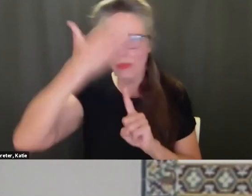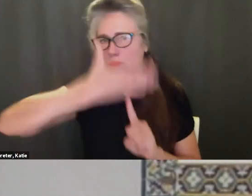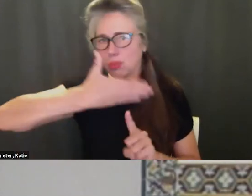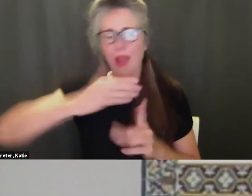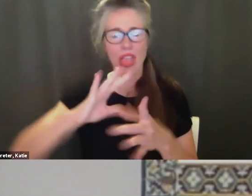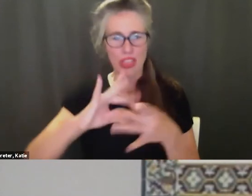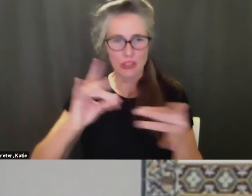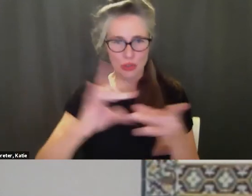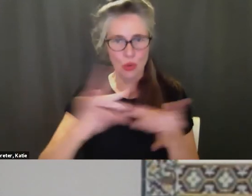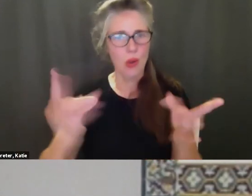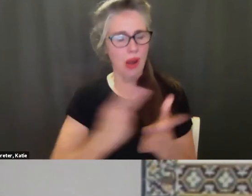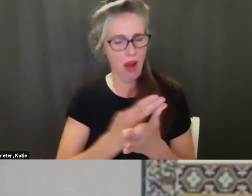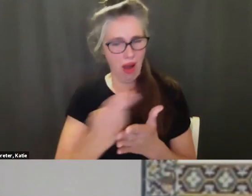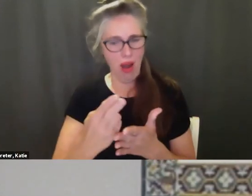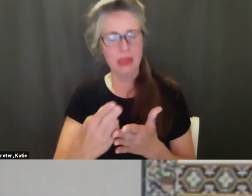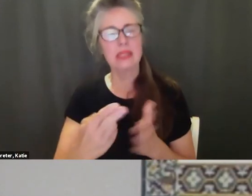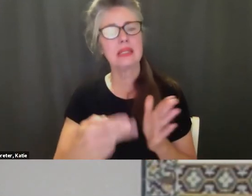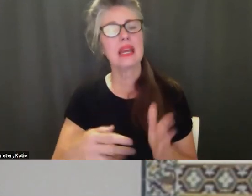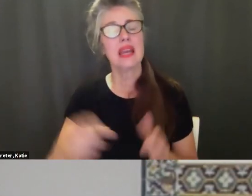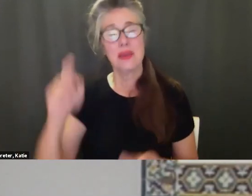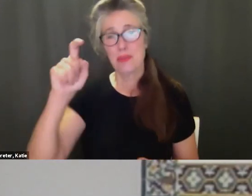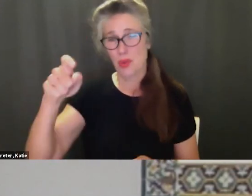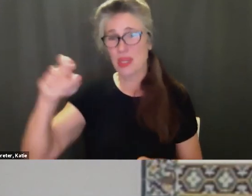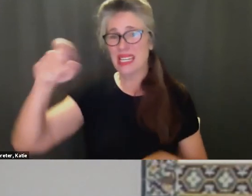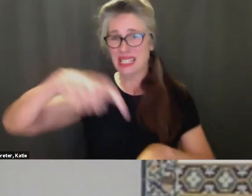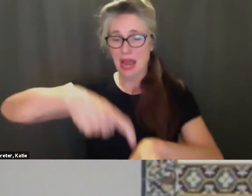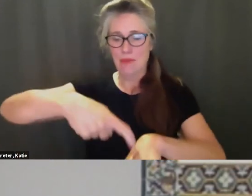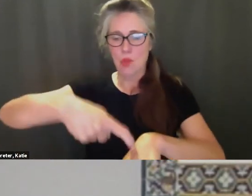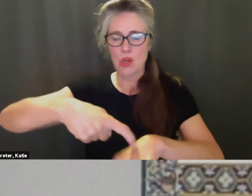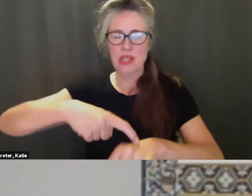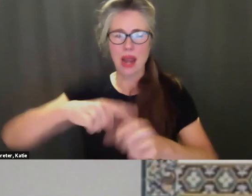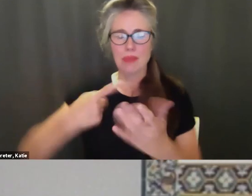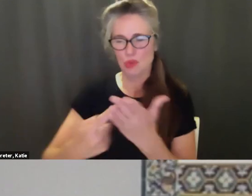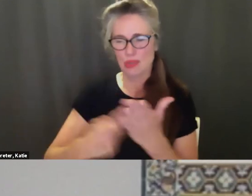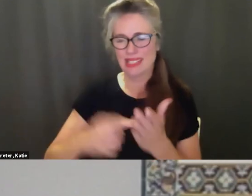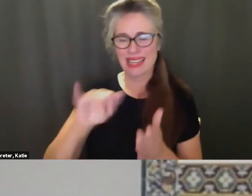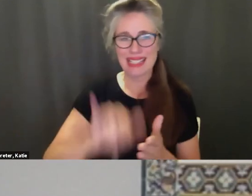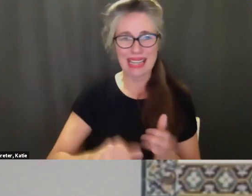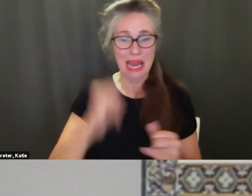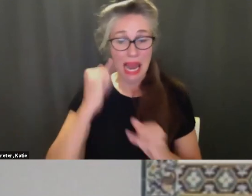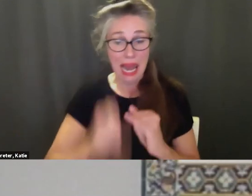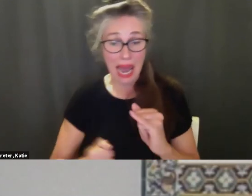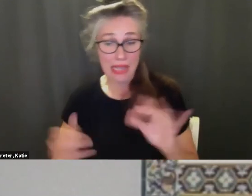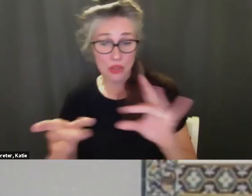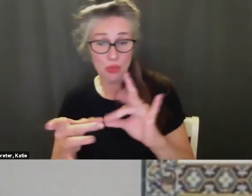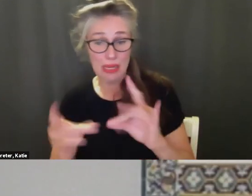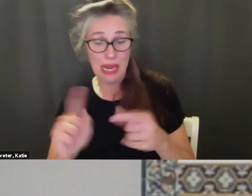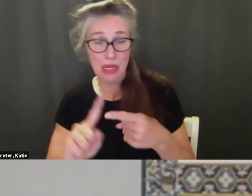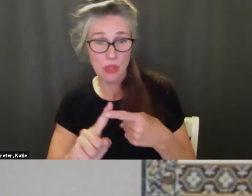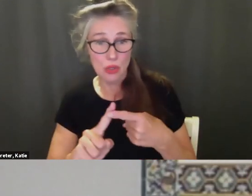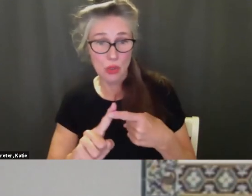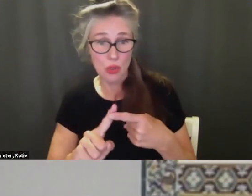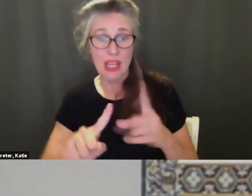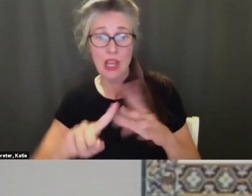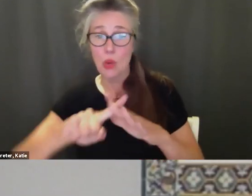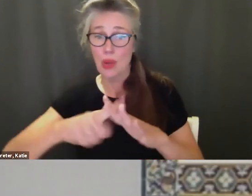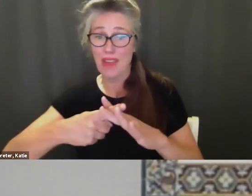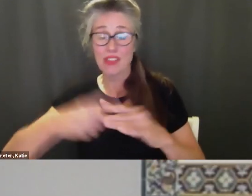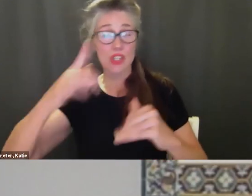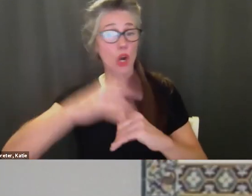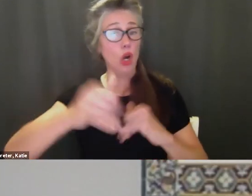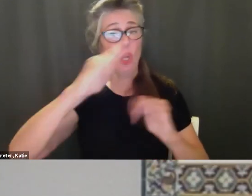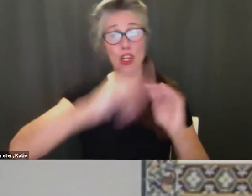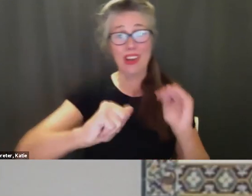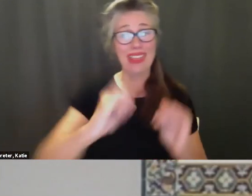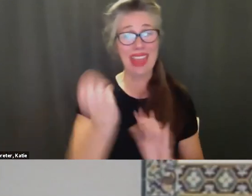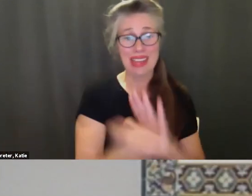more time on it. And lastly, I will say with regards to, we got to start earlier than elementary.